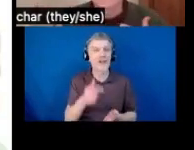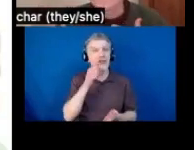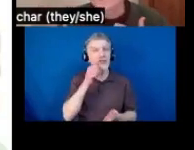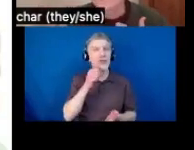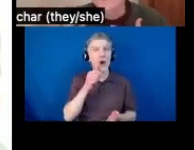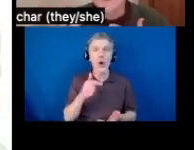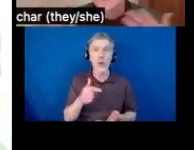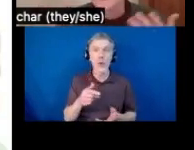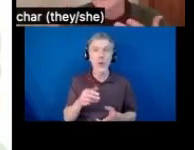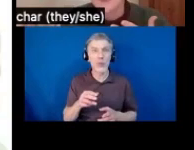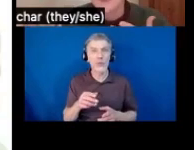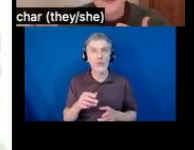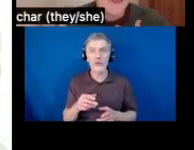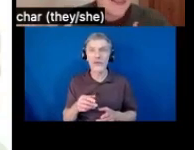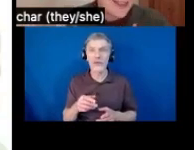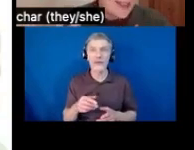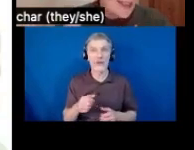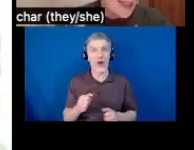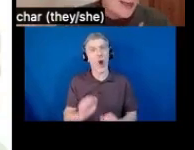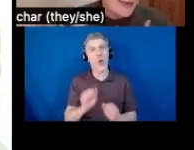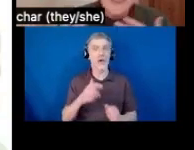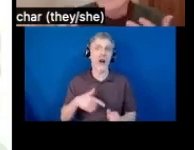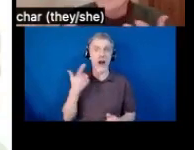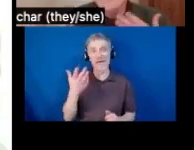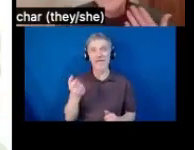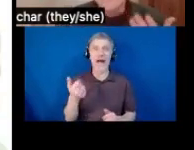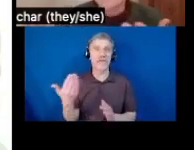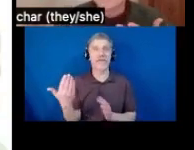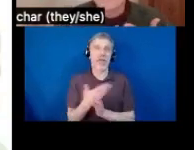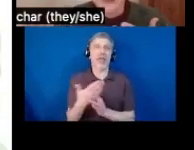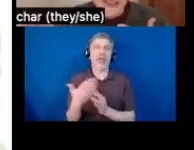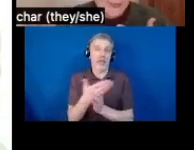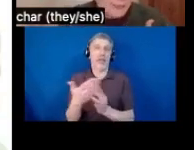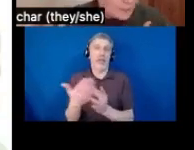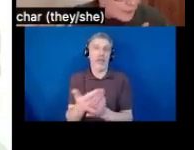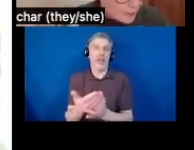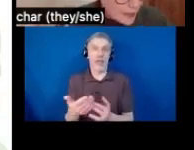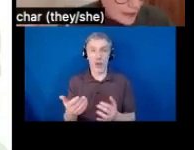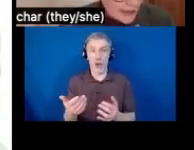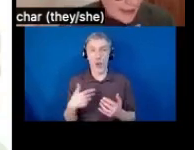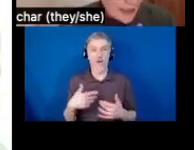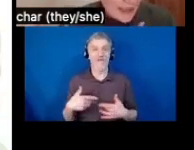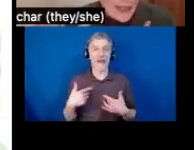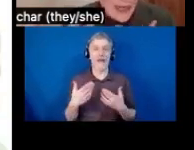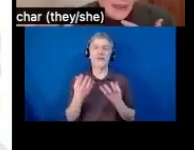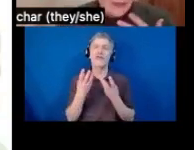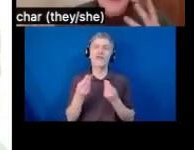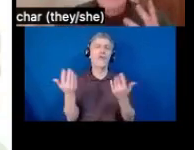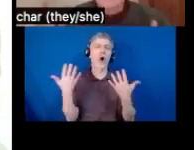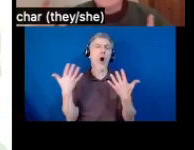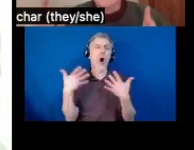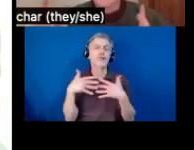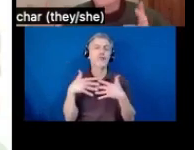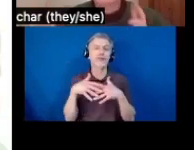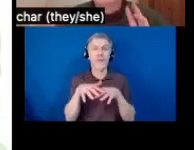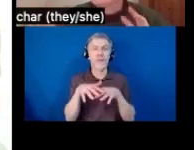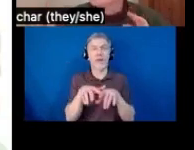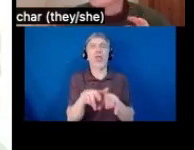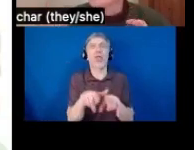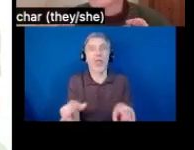a lot of interruption at some point in their lives, potentially even disintegration, and how we can reframe